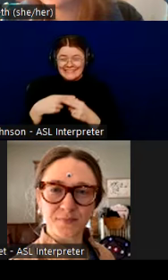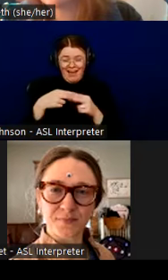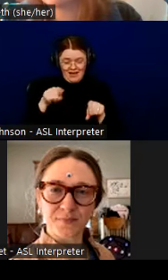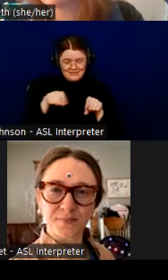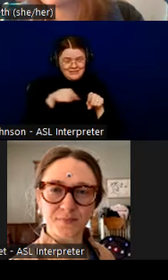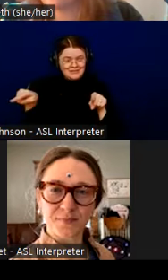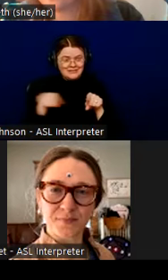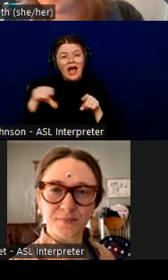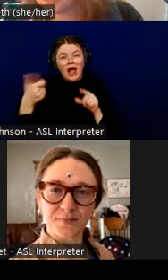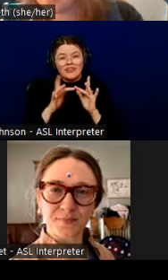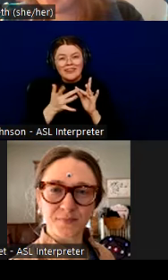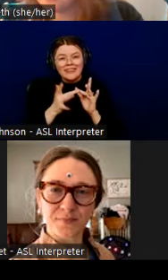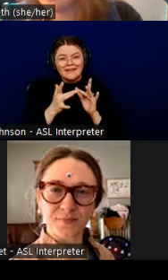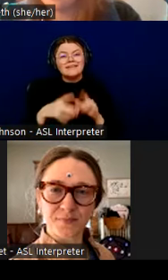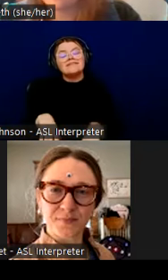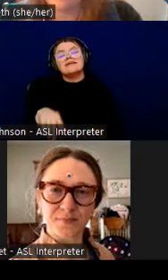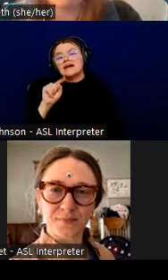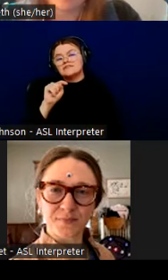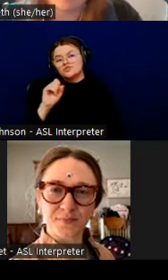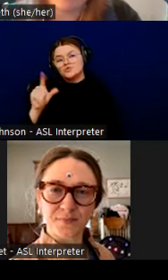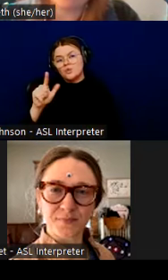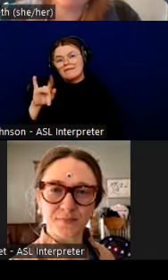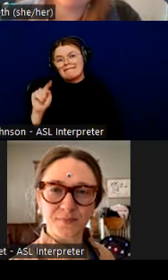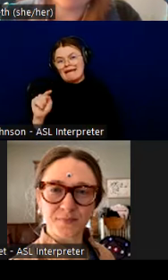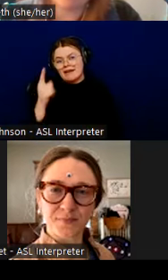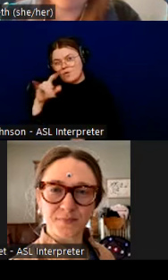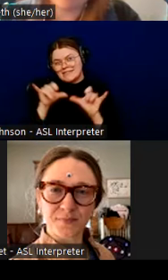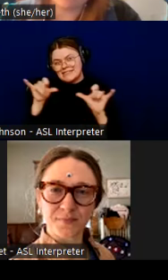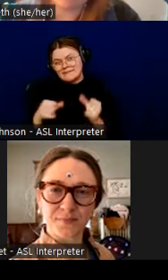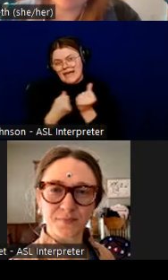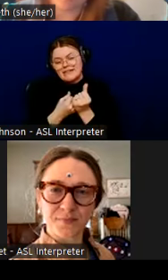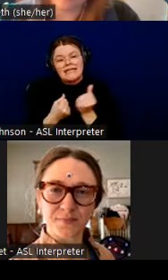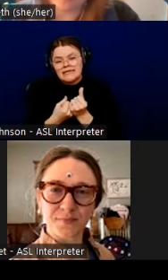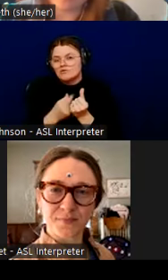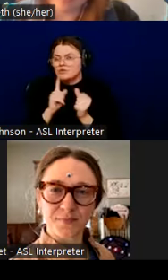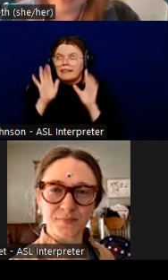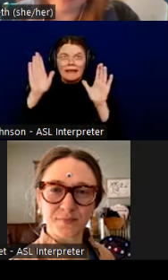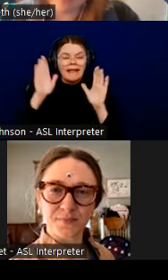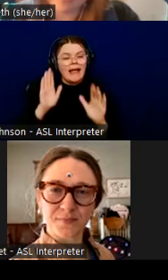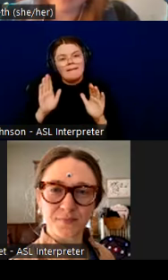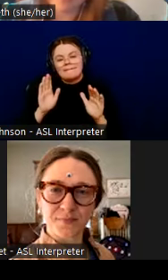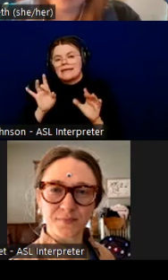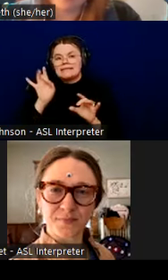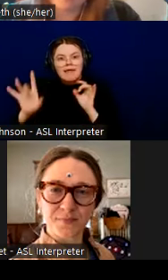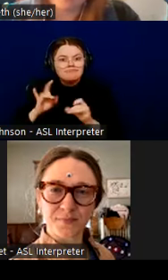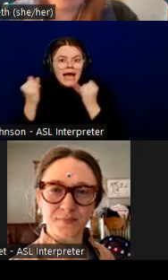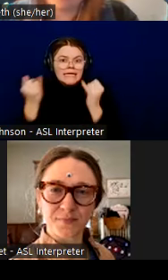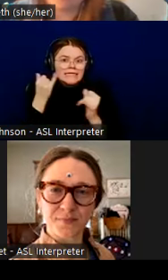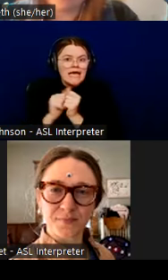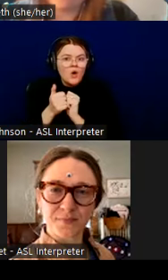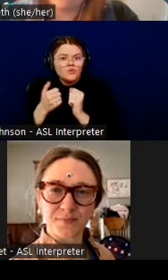that toolkit for systems advocacy that has a bunch of really great tips about changing the legal system.